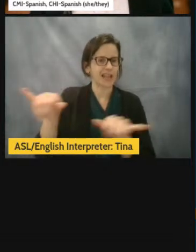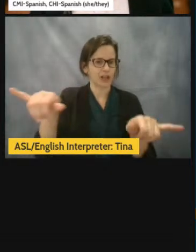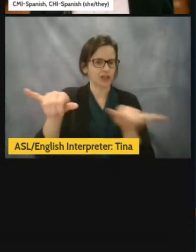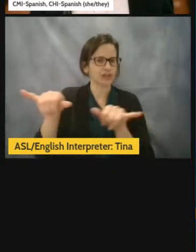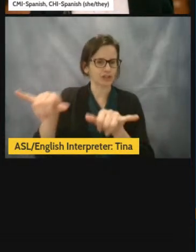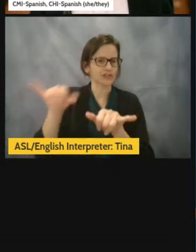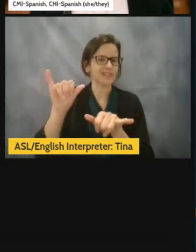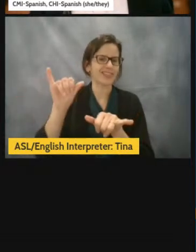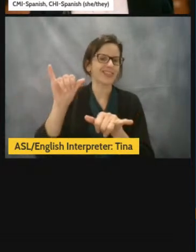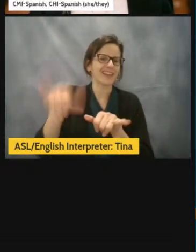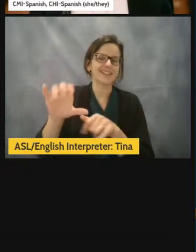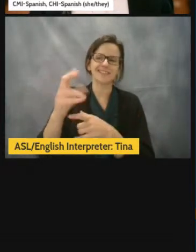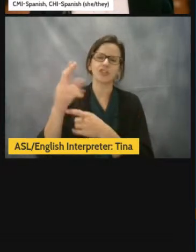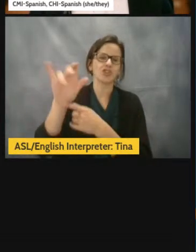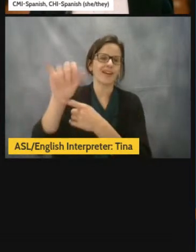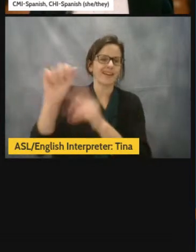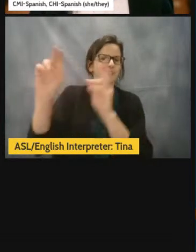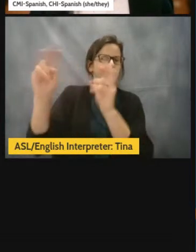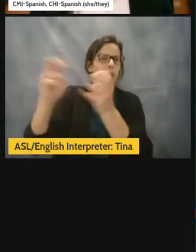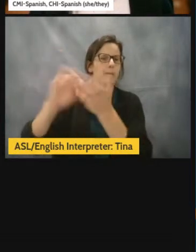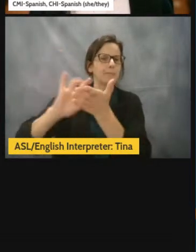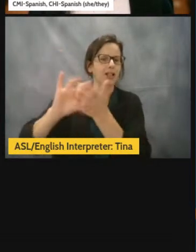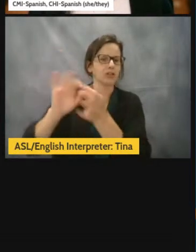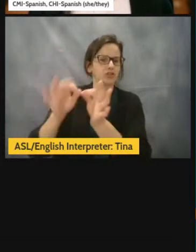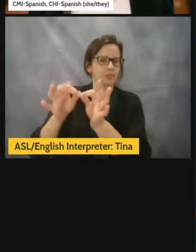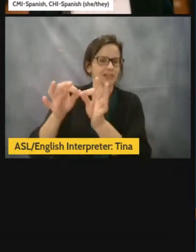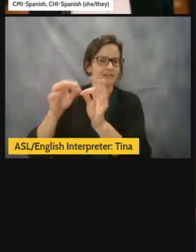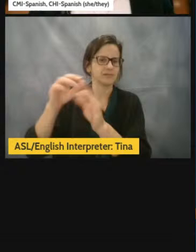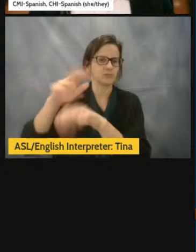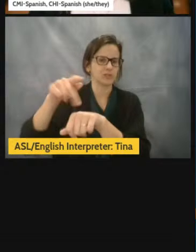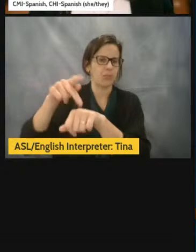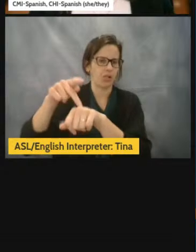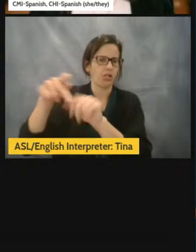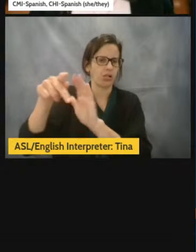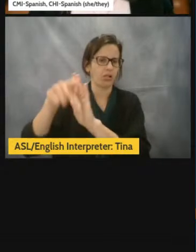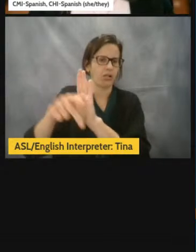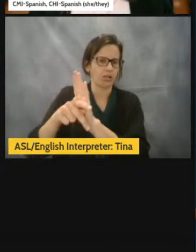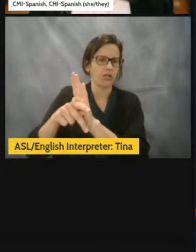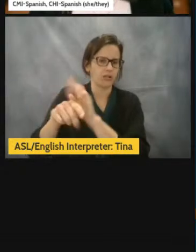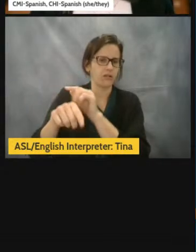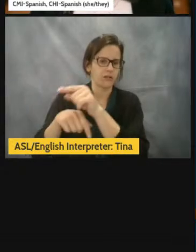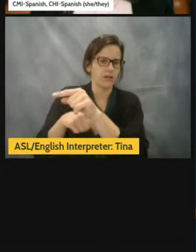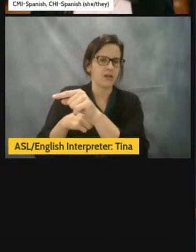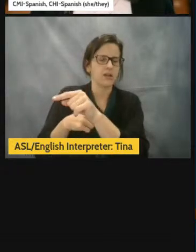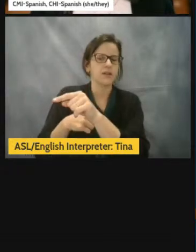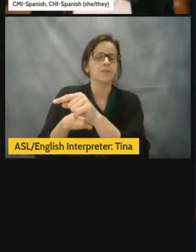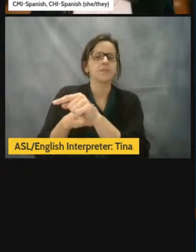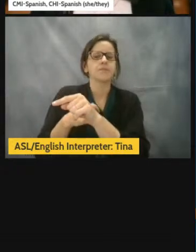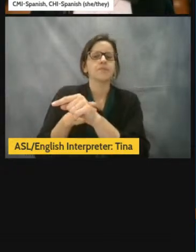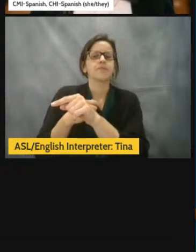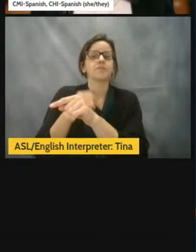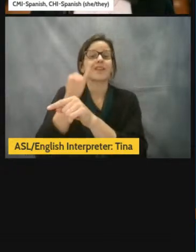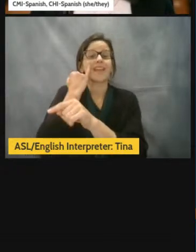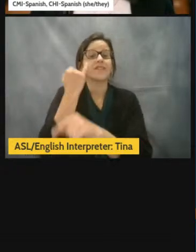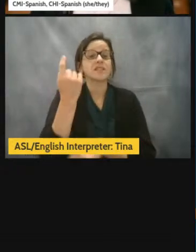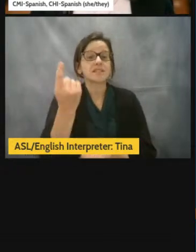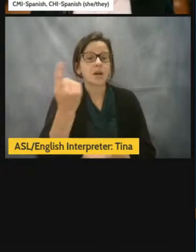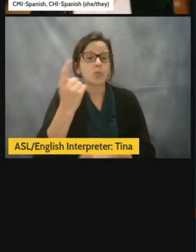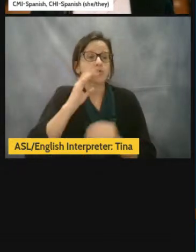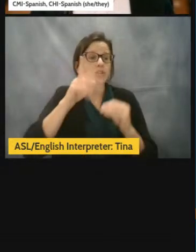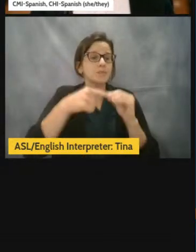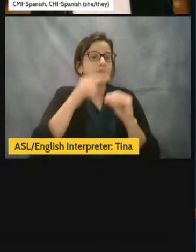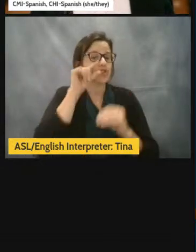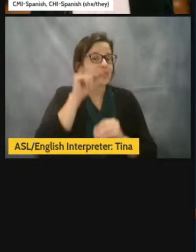is medical interpreting. So if someone talks about gender or sexuality, you should interpret